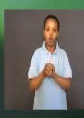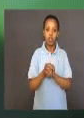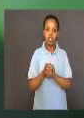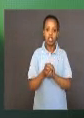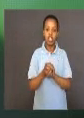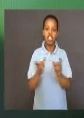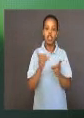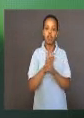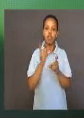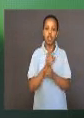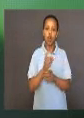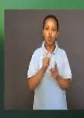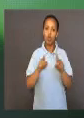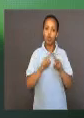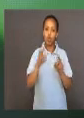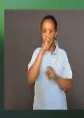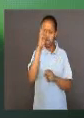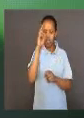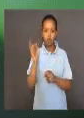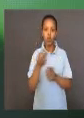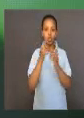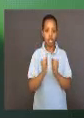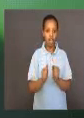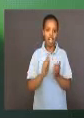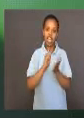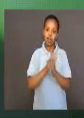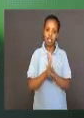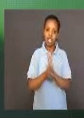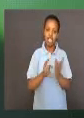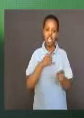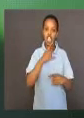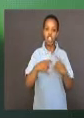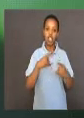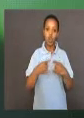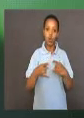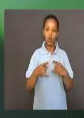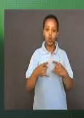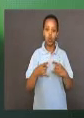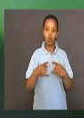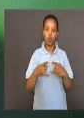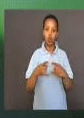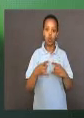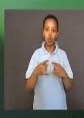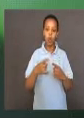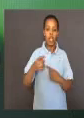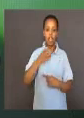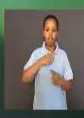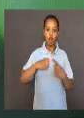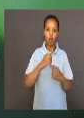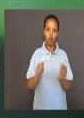by different factors, such as the species' ability to adjust to